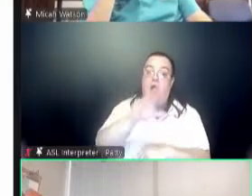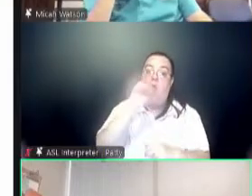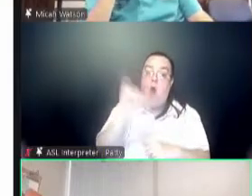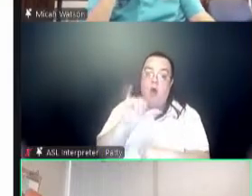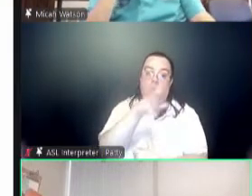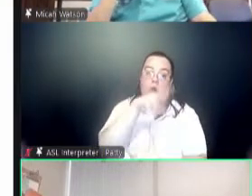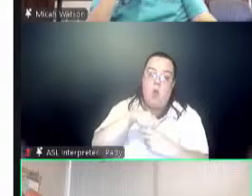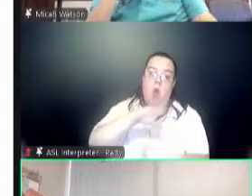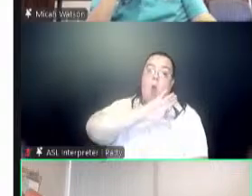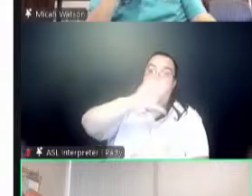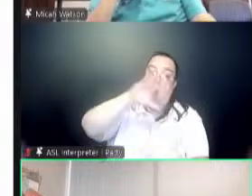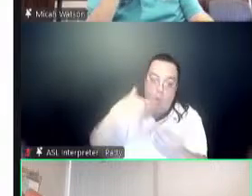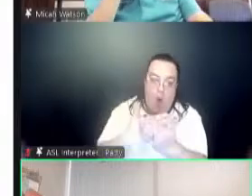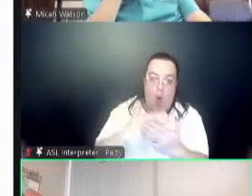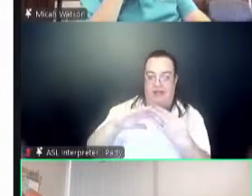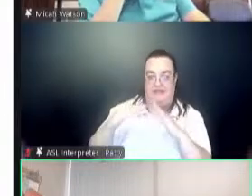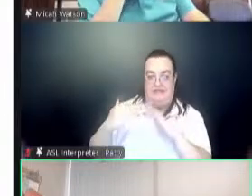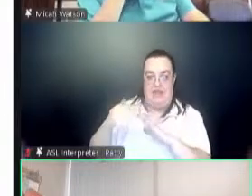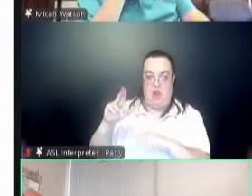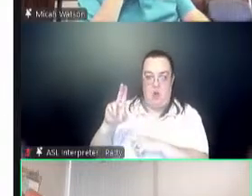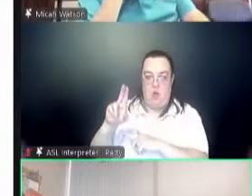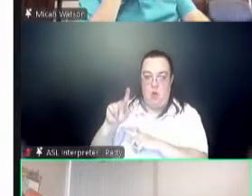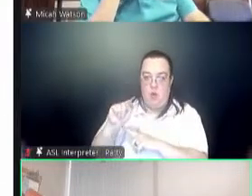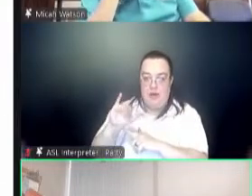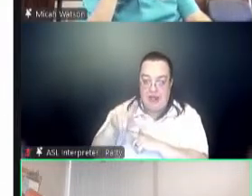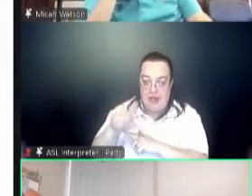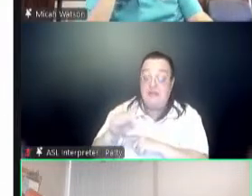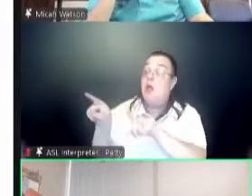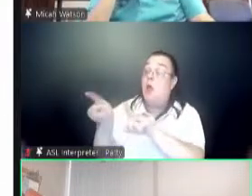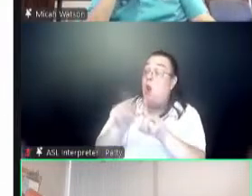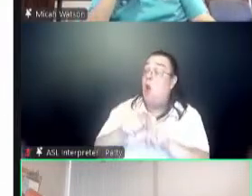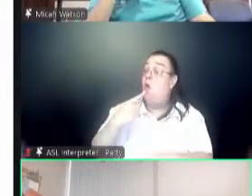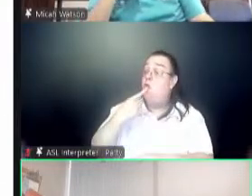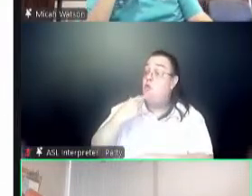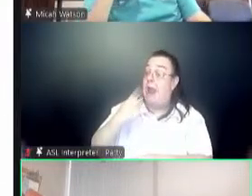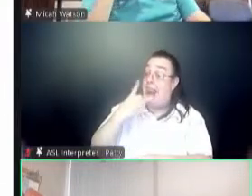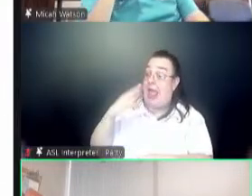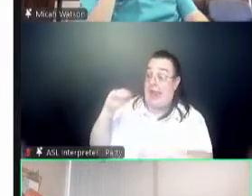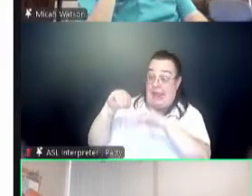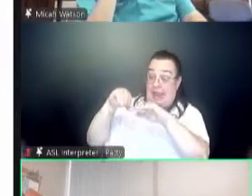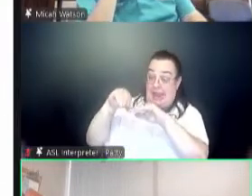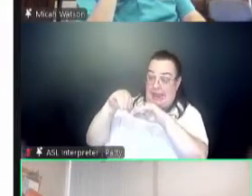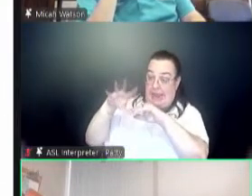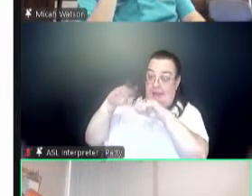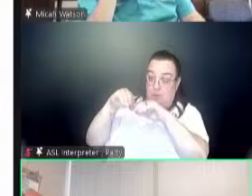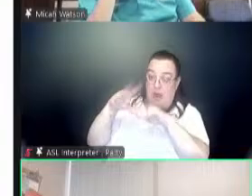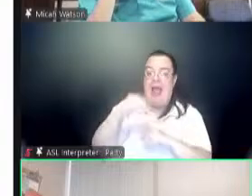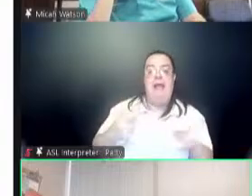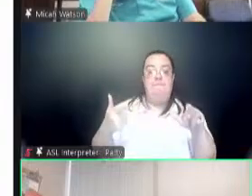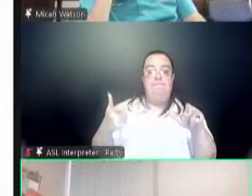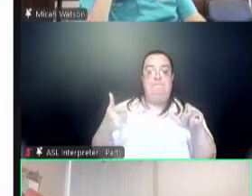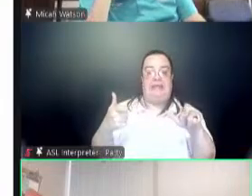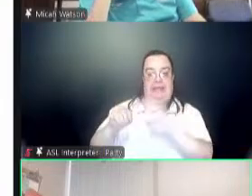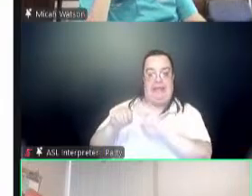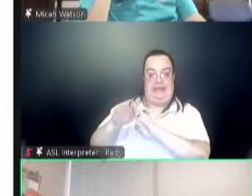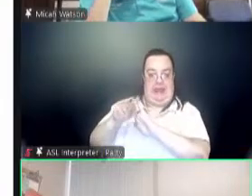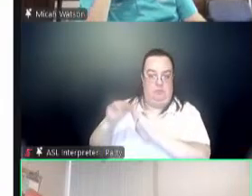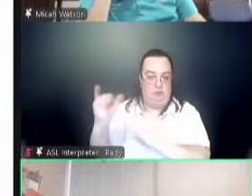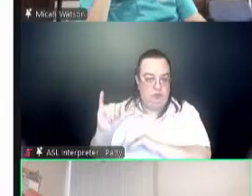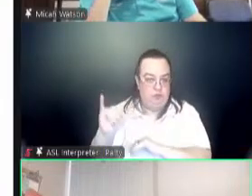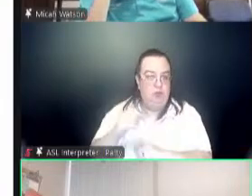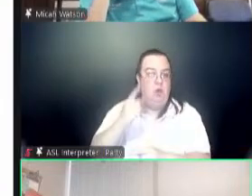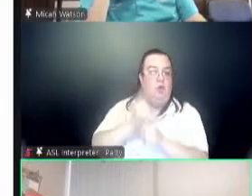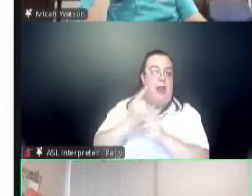town's utilities and the red light and speed camera. And right now we're budgeting for an expenditure